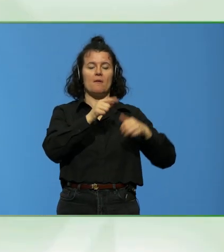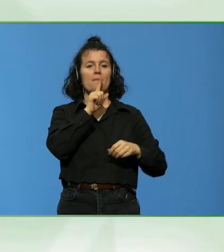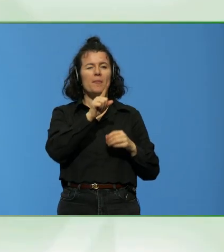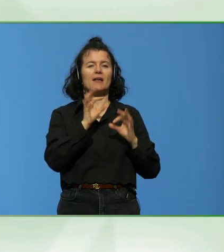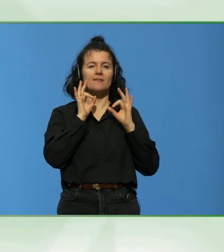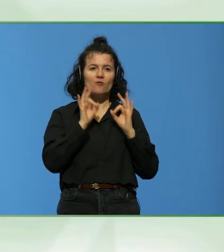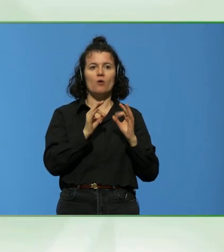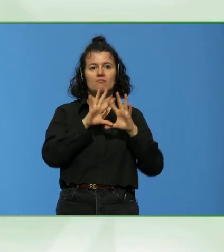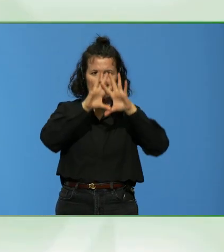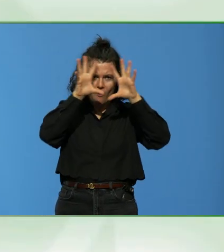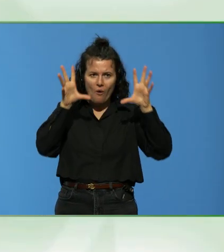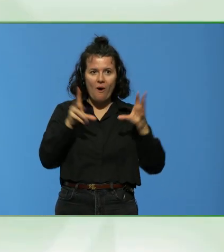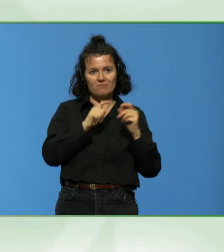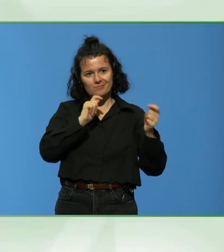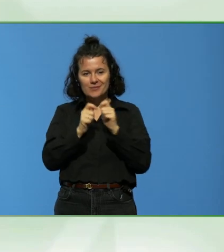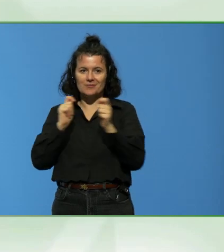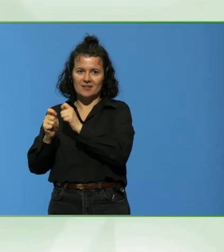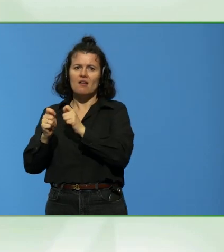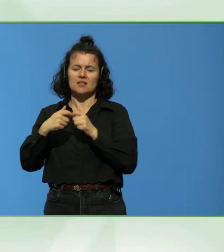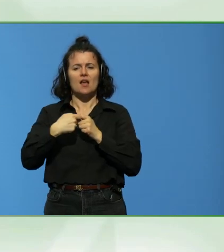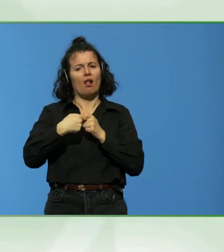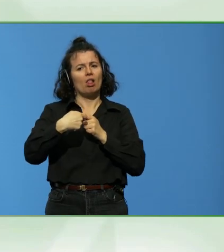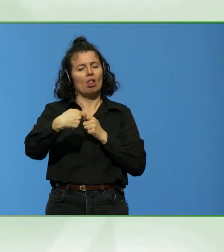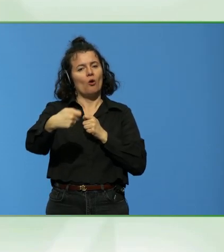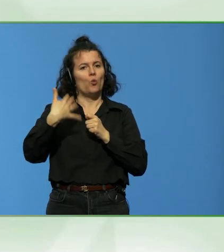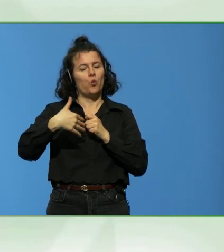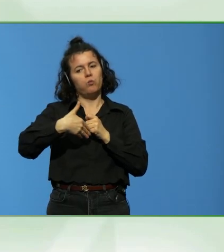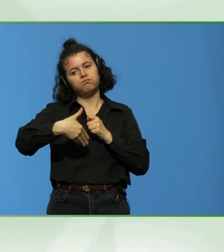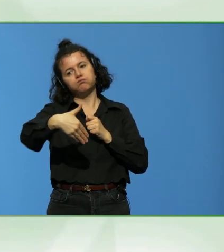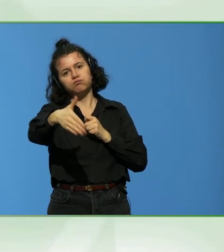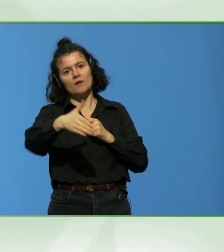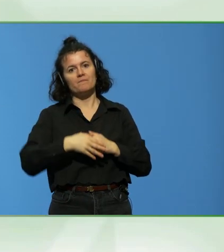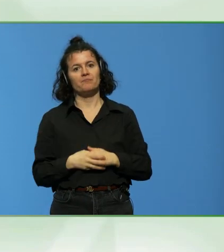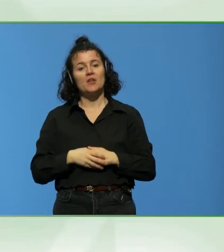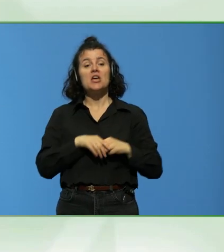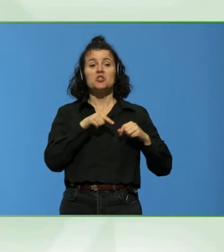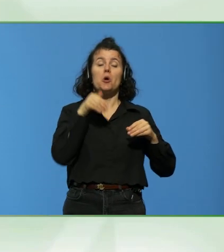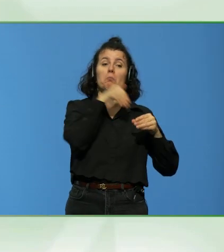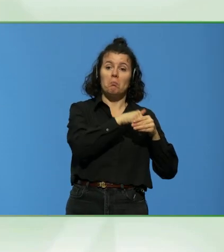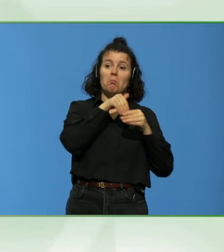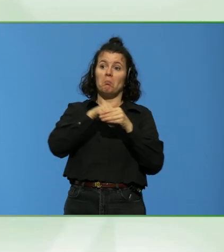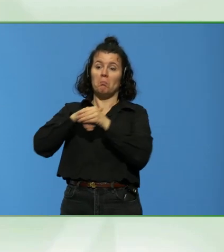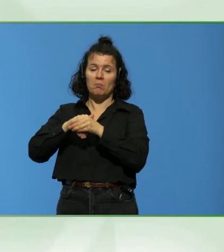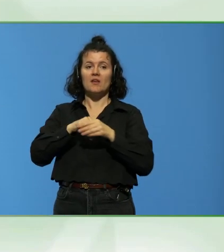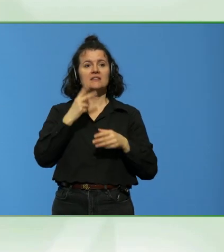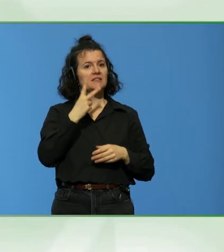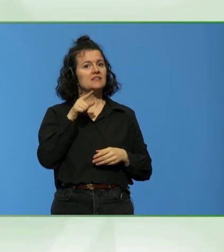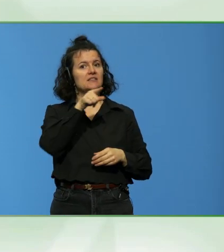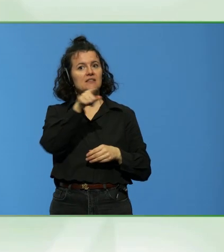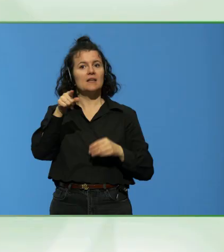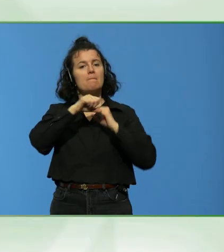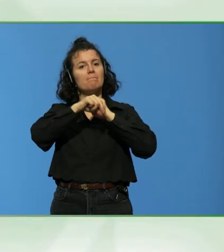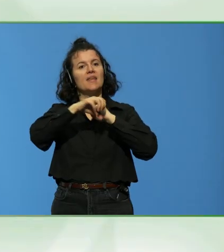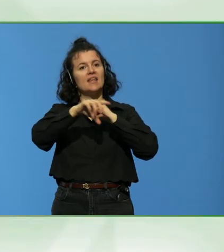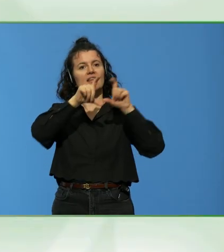I also see really a change of awareness in the media